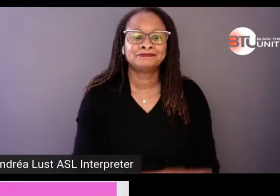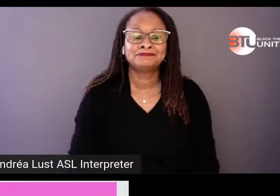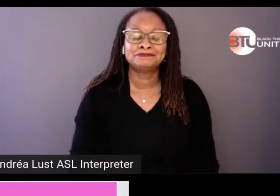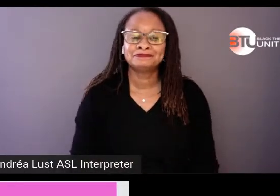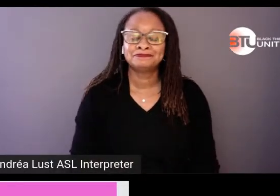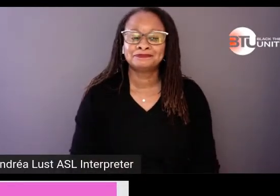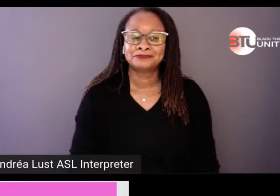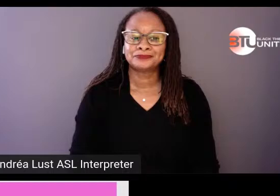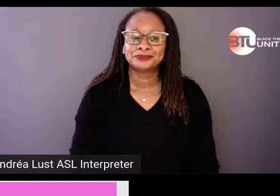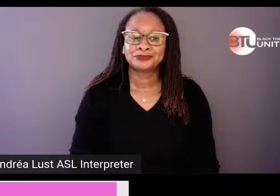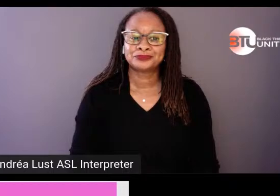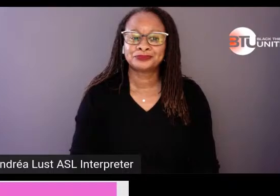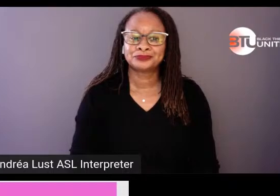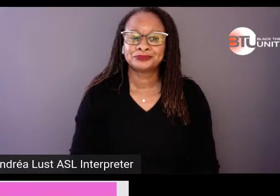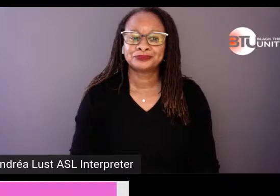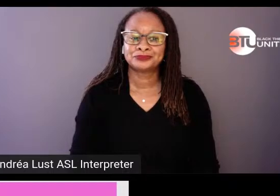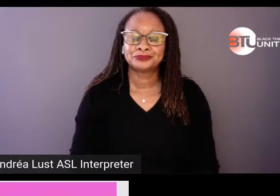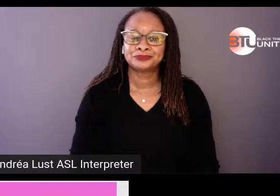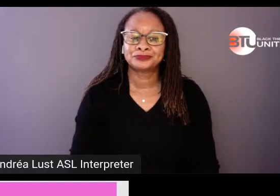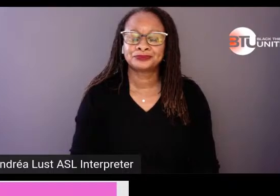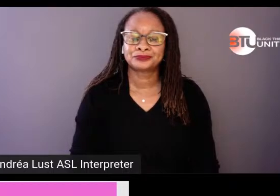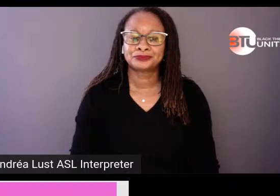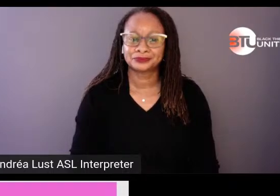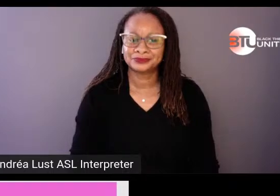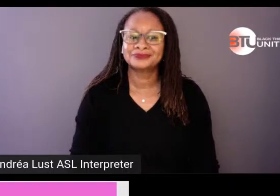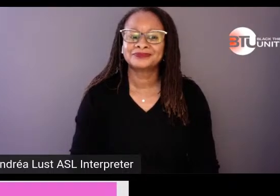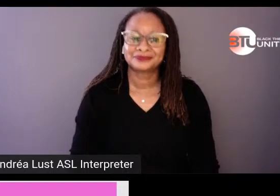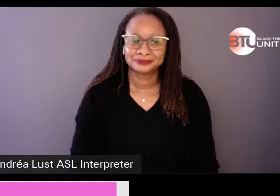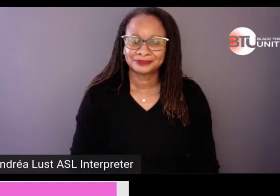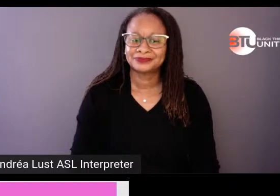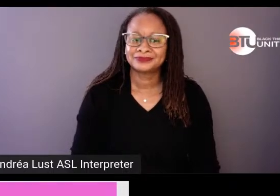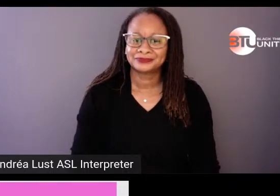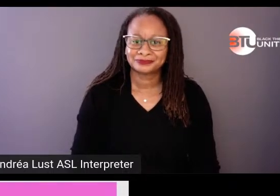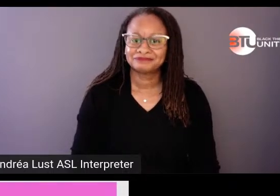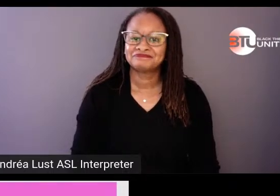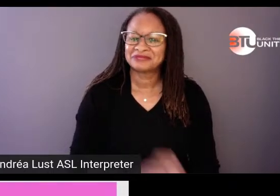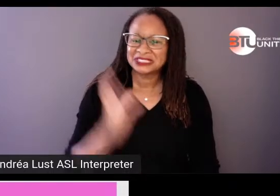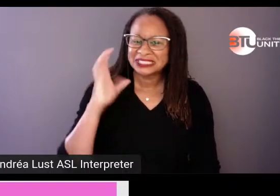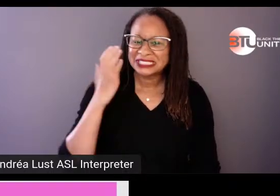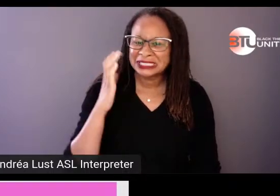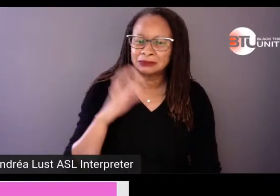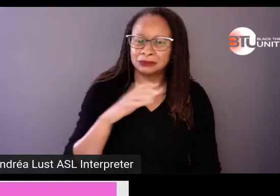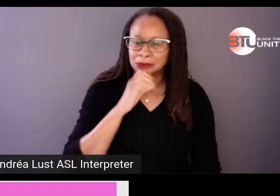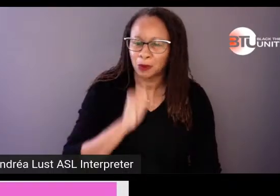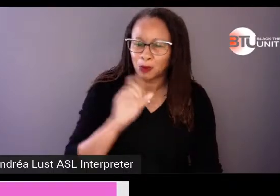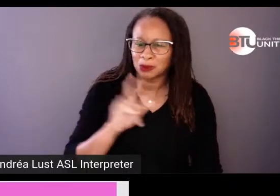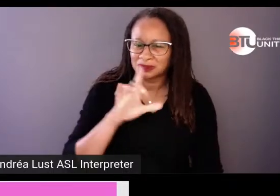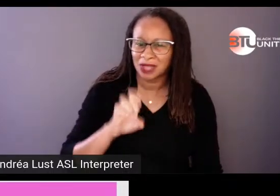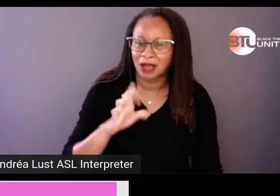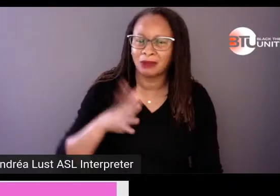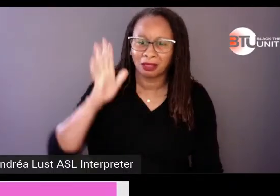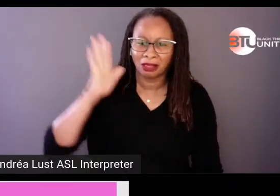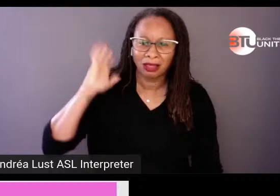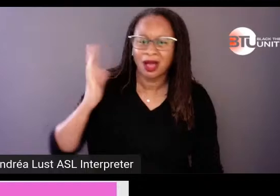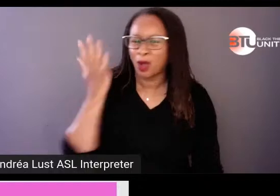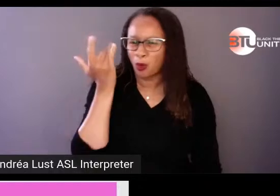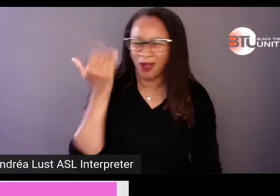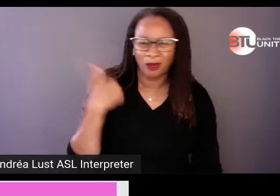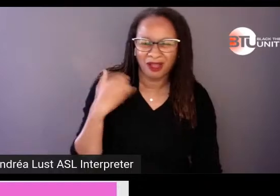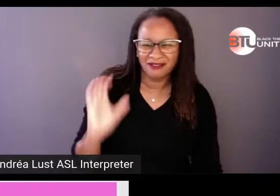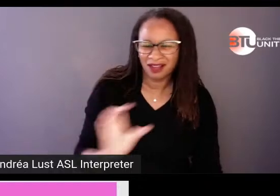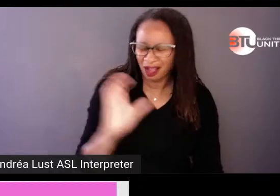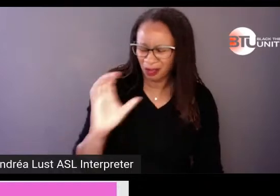And I'll give you a little bit, just even though it sounds arcane, why do we even have